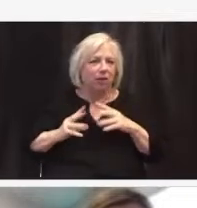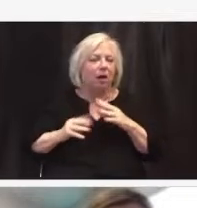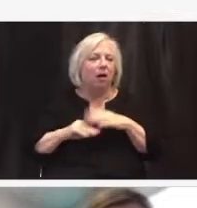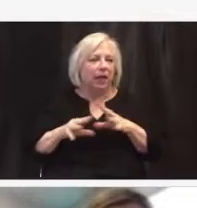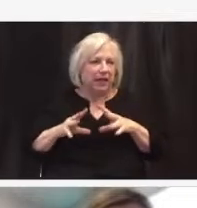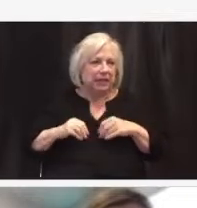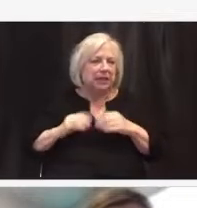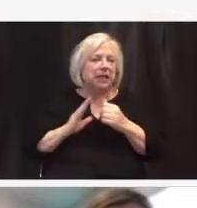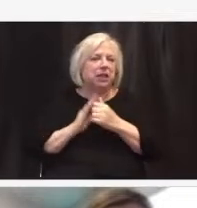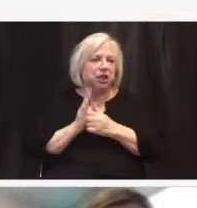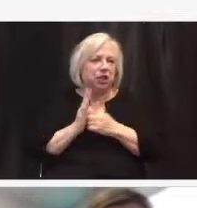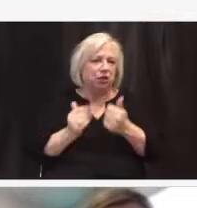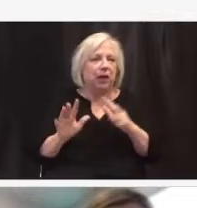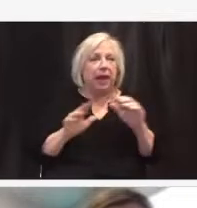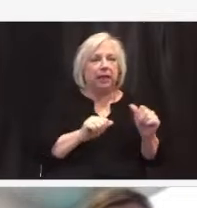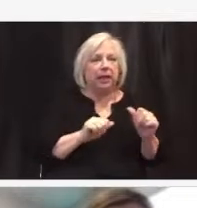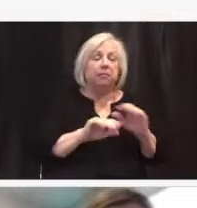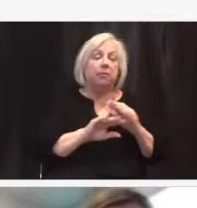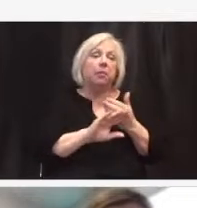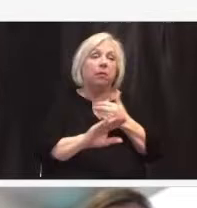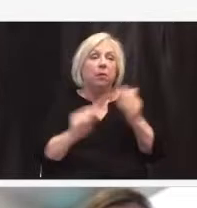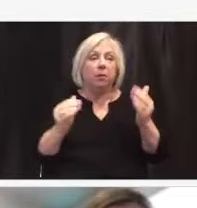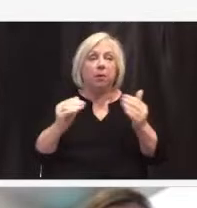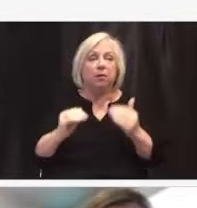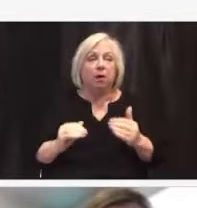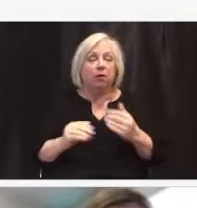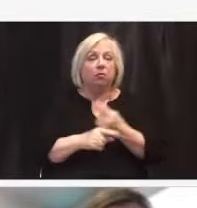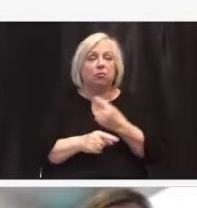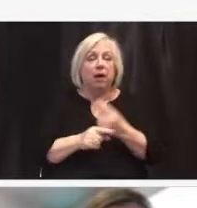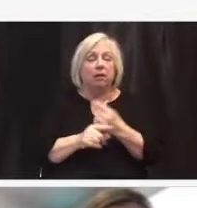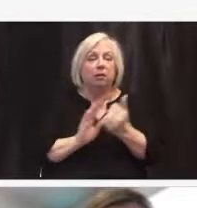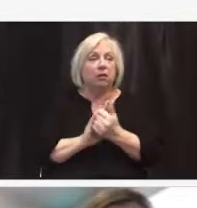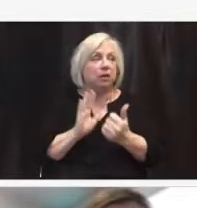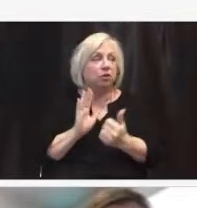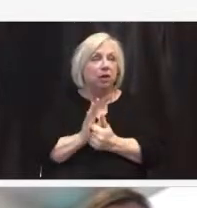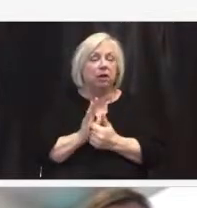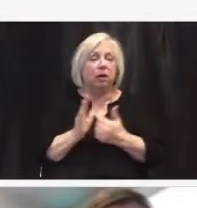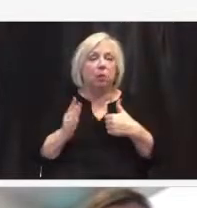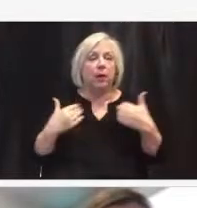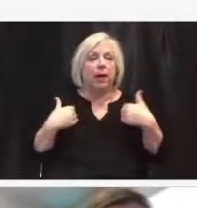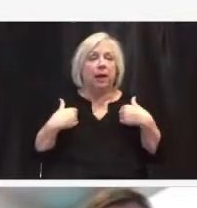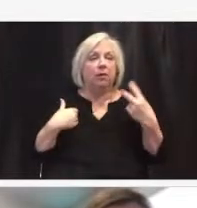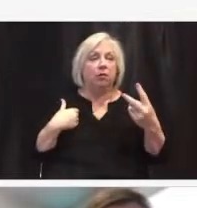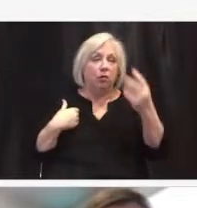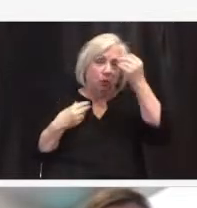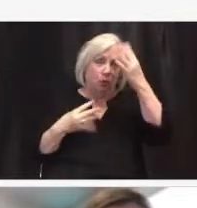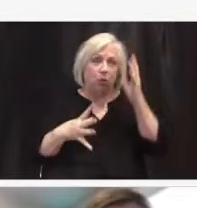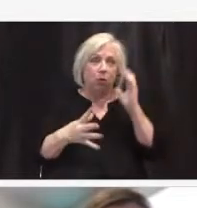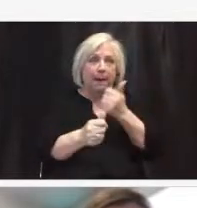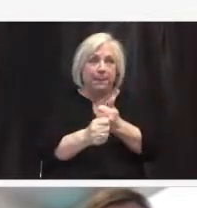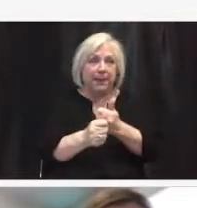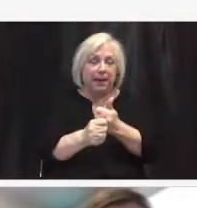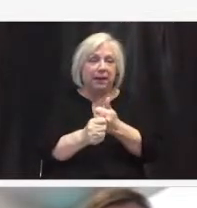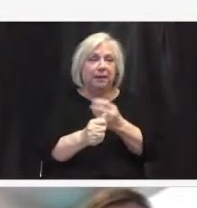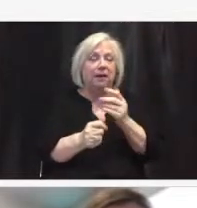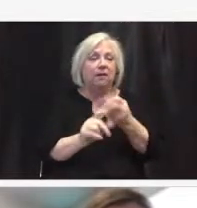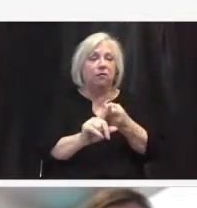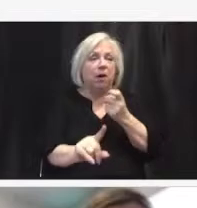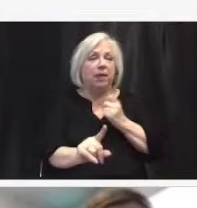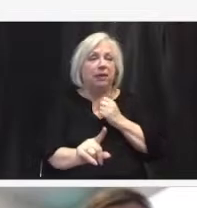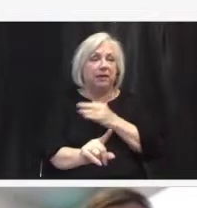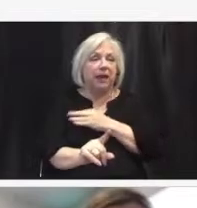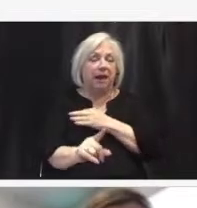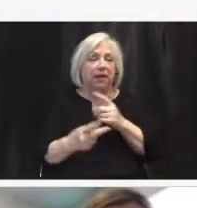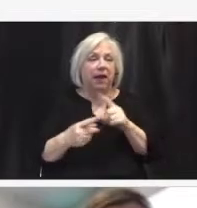leave at this time. Before we move on to our regular agenda, we have two updates here about staff, and we